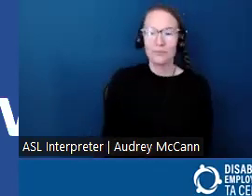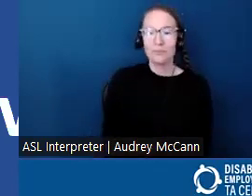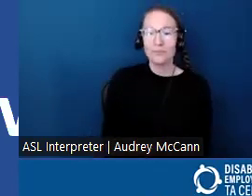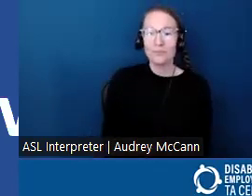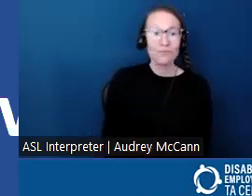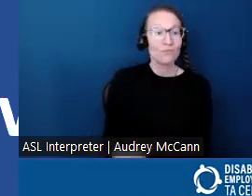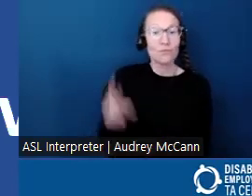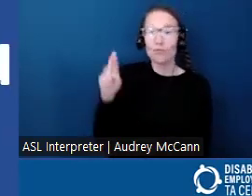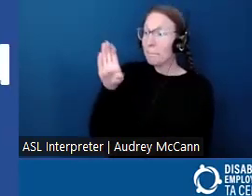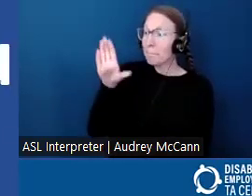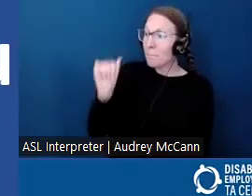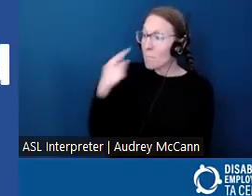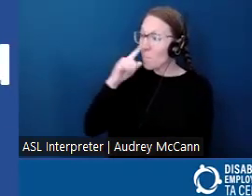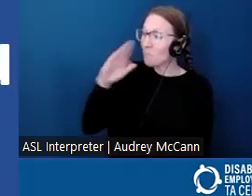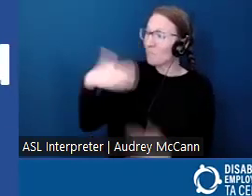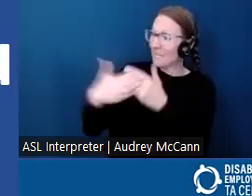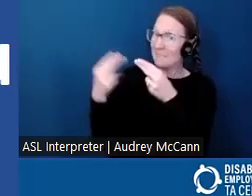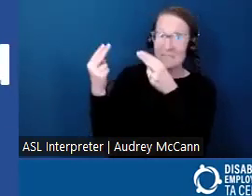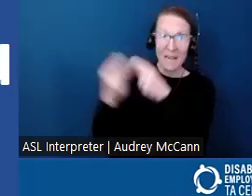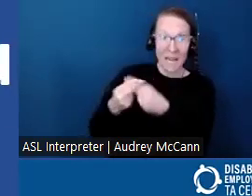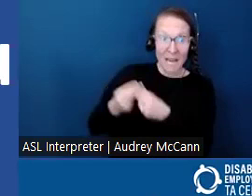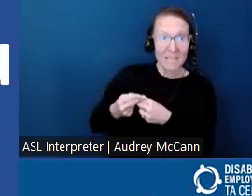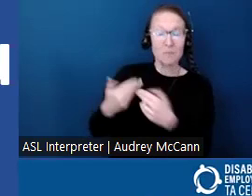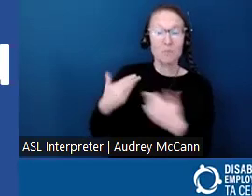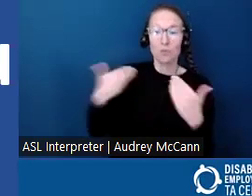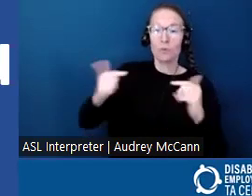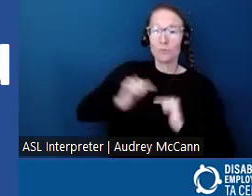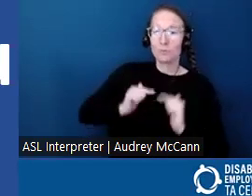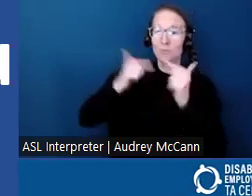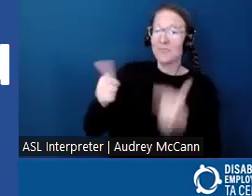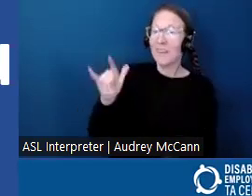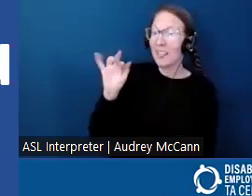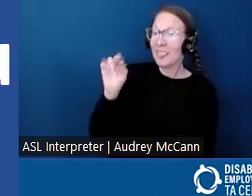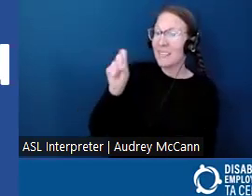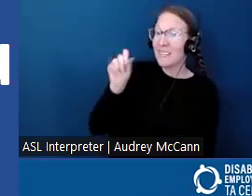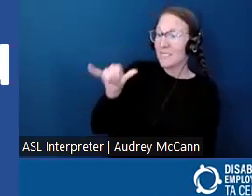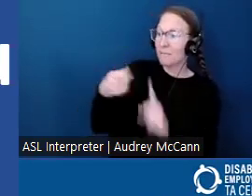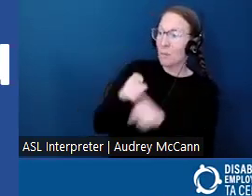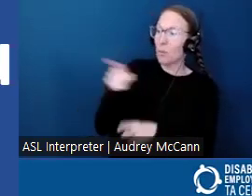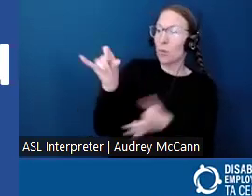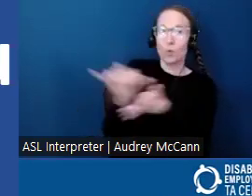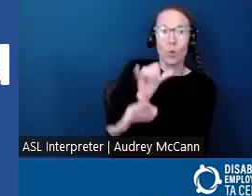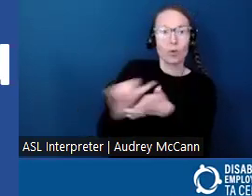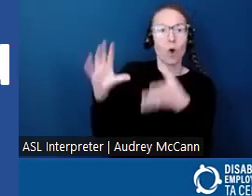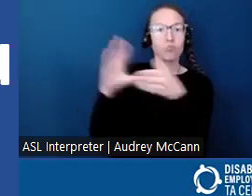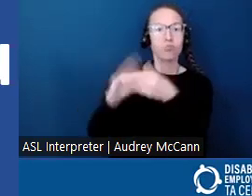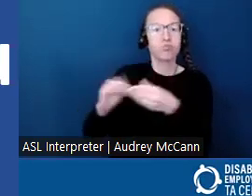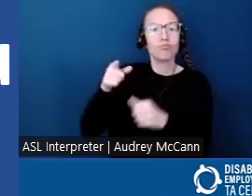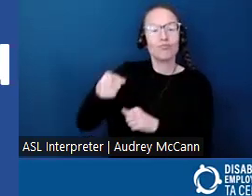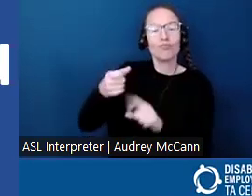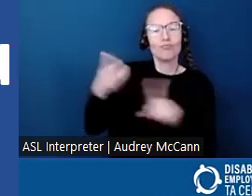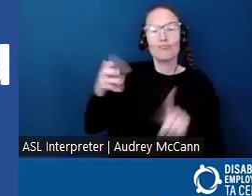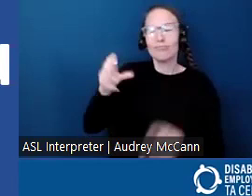to the next slide. And I will turn it over to Lindsay from New York to talk a little bit about the SCION program.